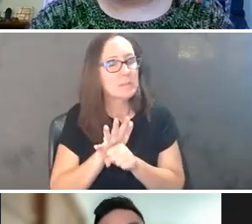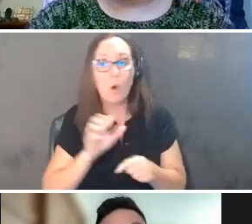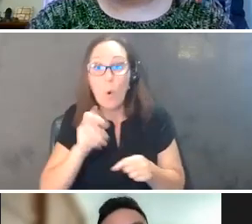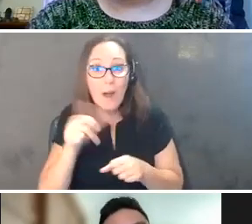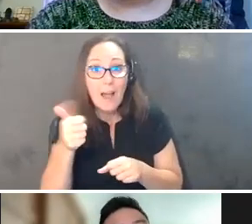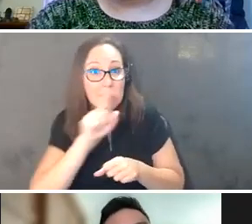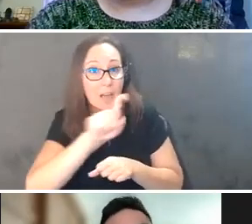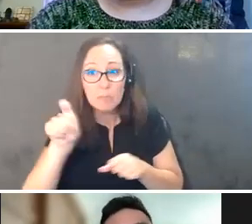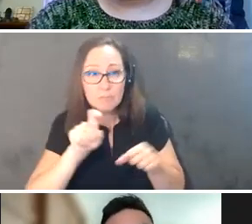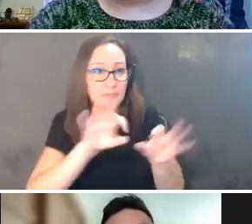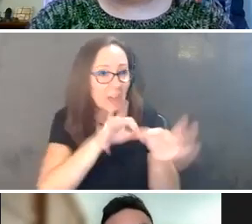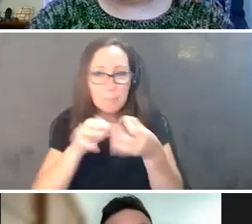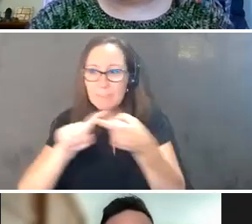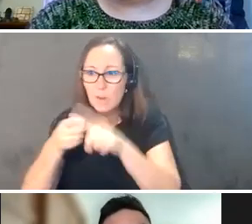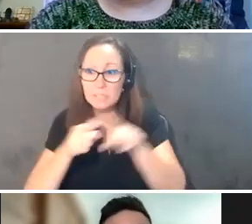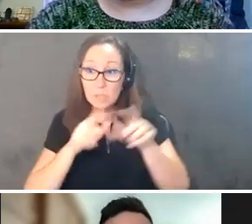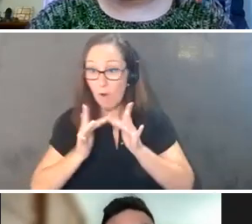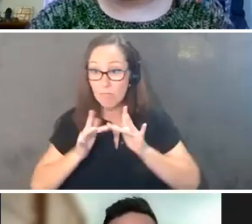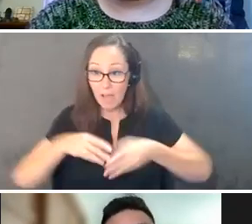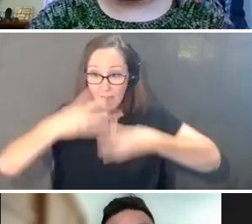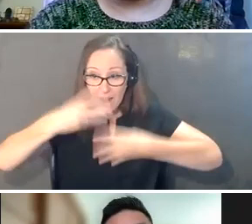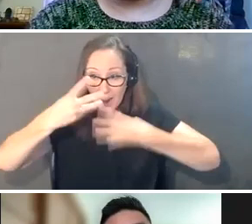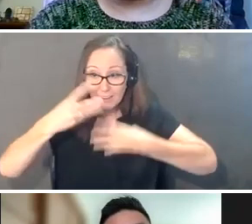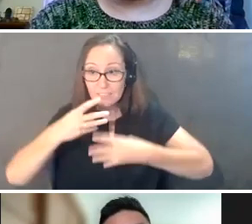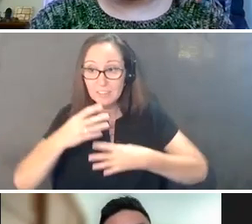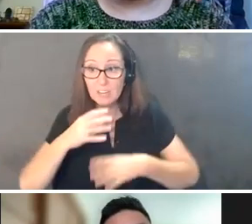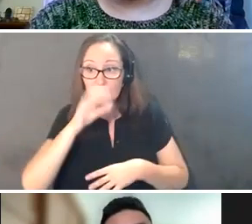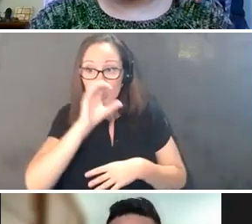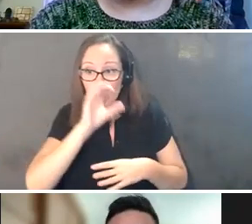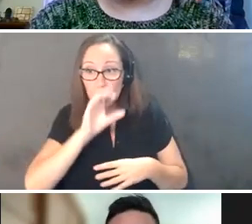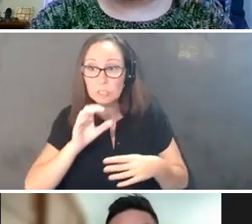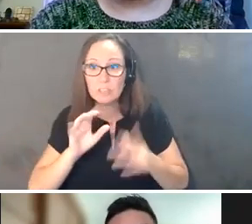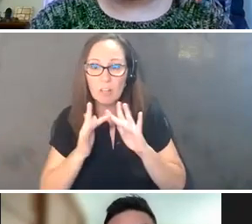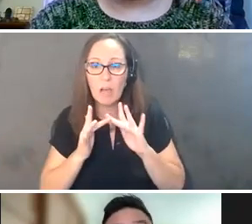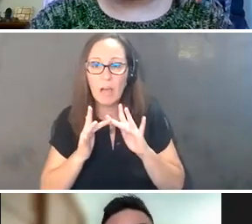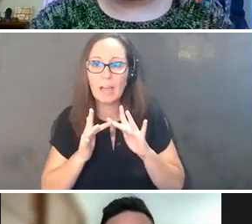you look online. Here's the problem with that. Mix and match any of those symptoms right there and it